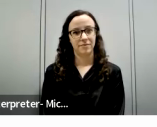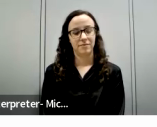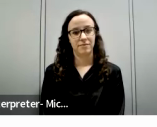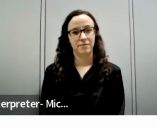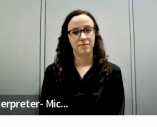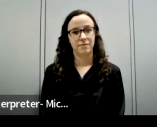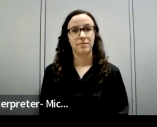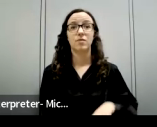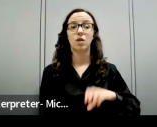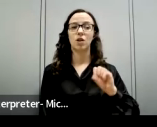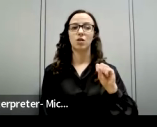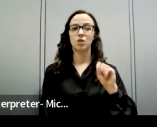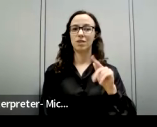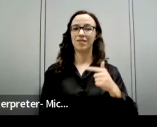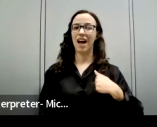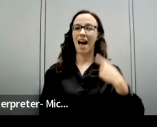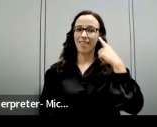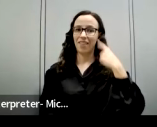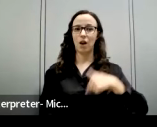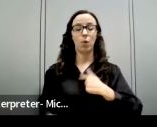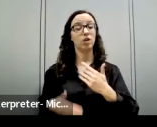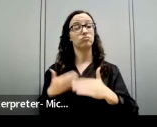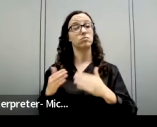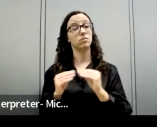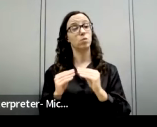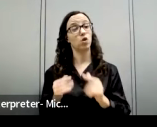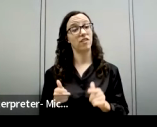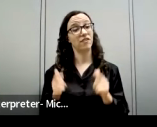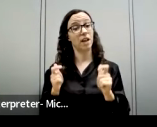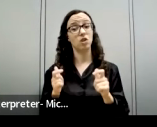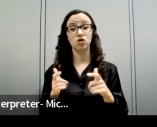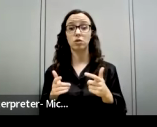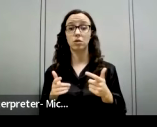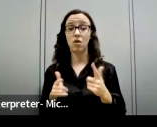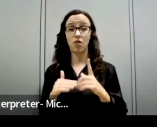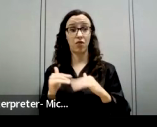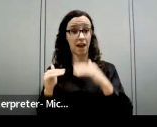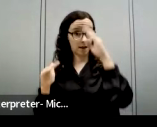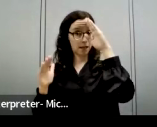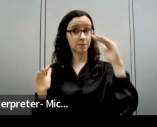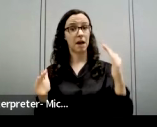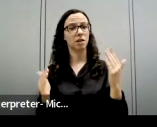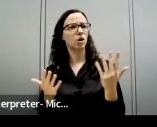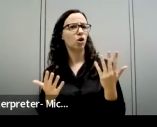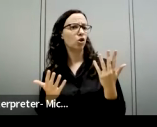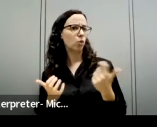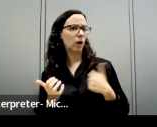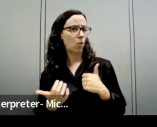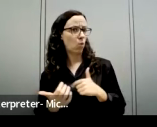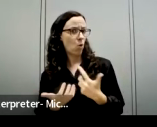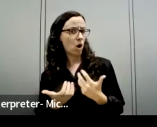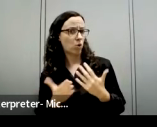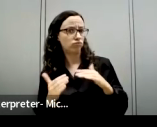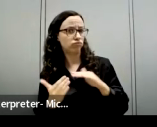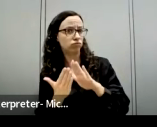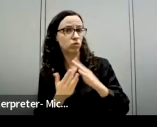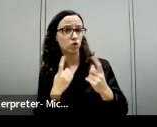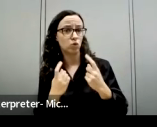I think we are going a little faster than we thought. So if we want, we can have some questions before we talk about curating and